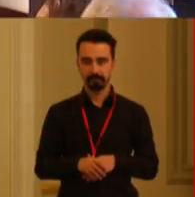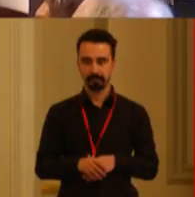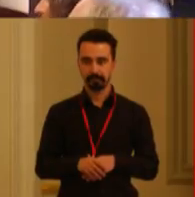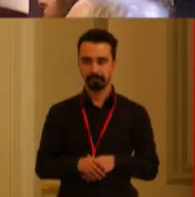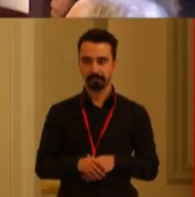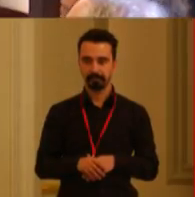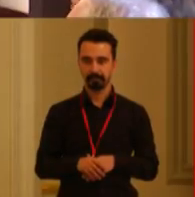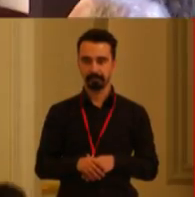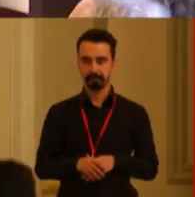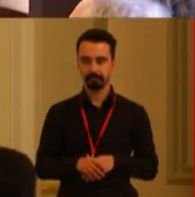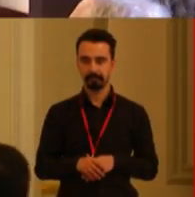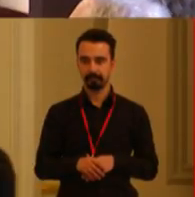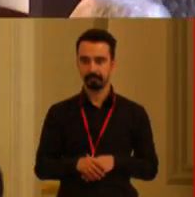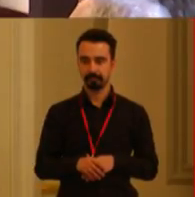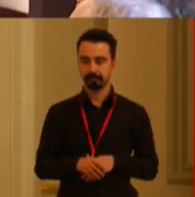Go ahead.